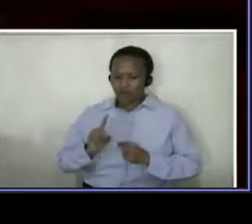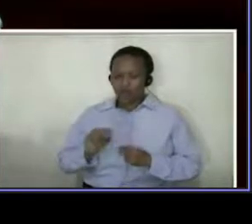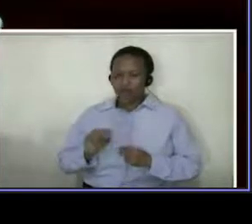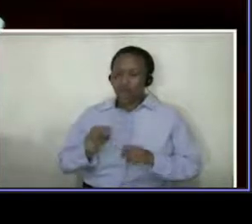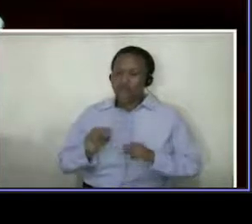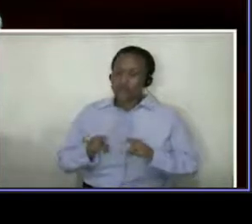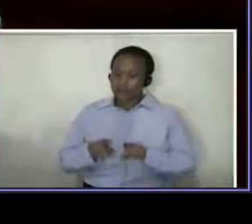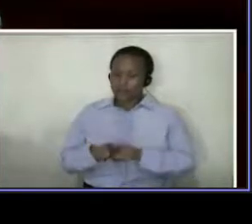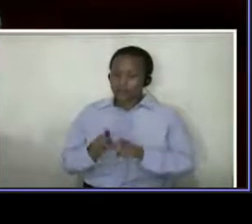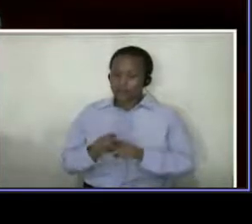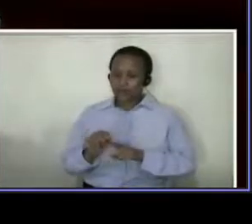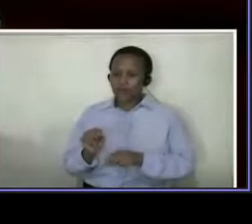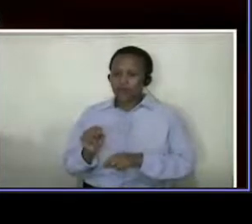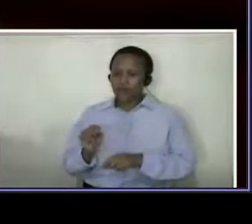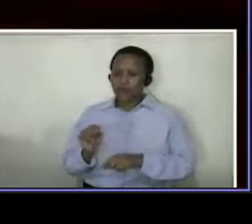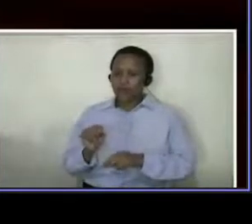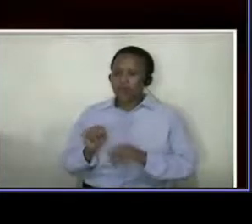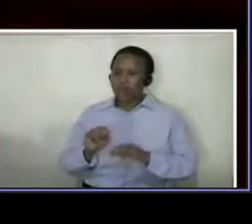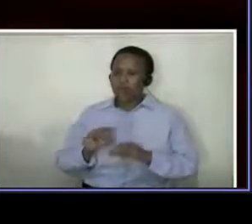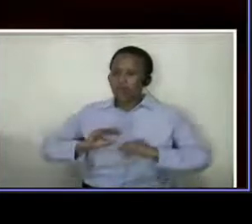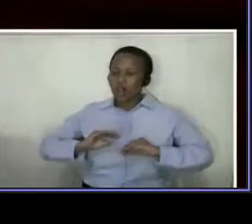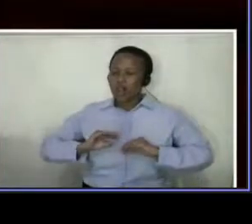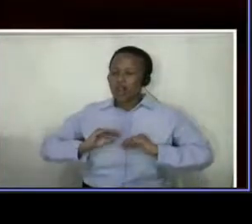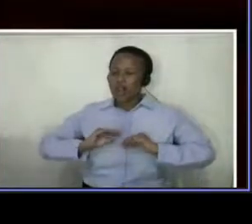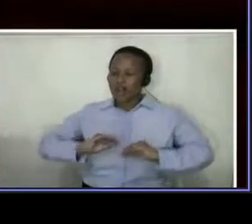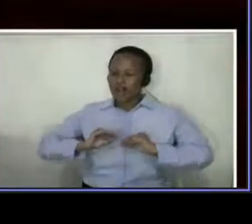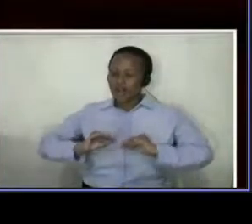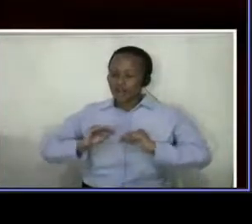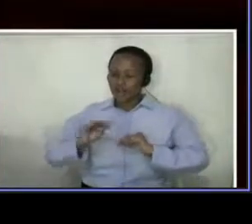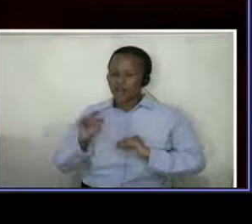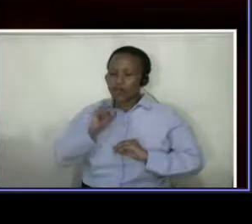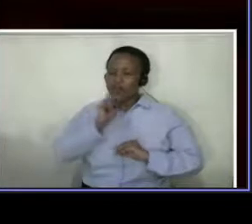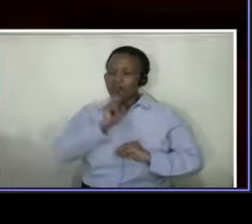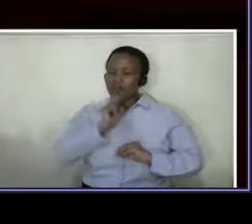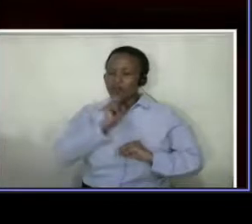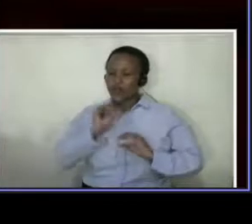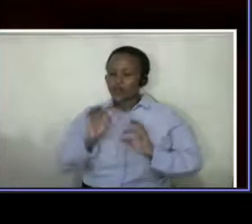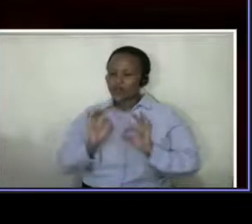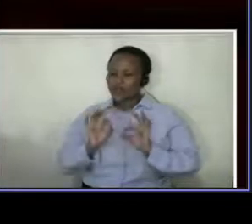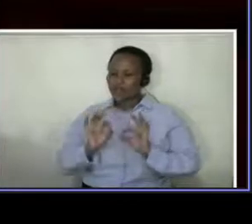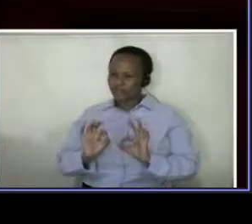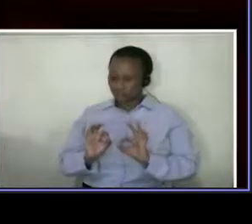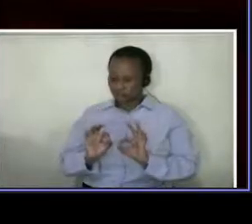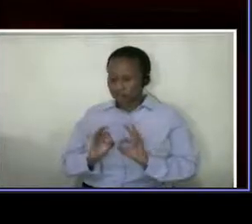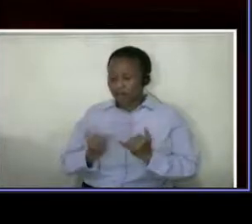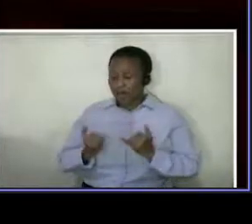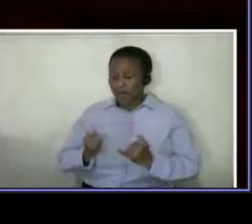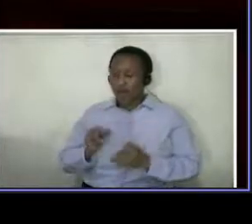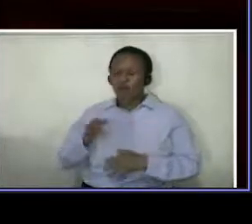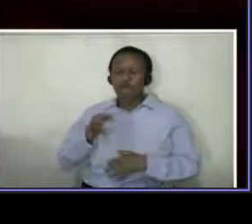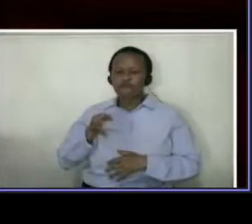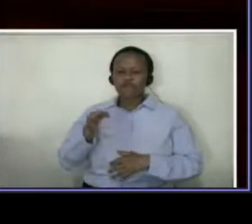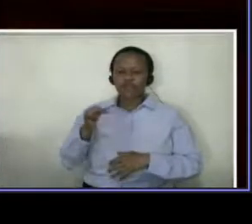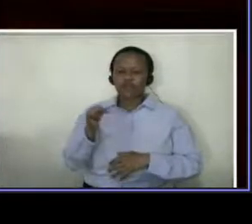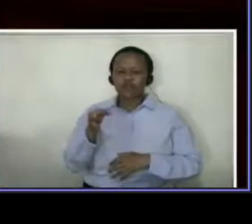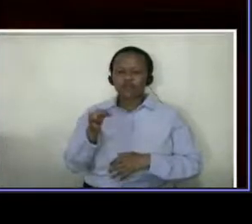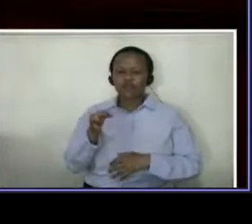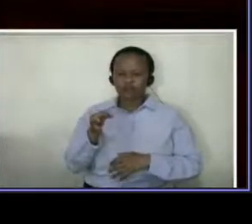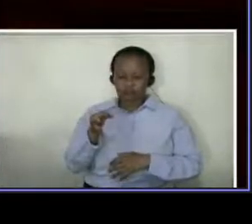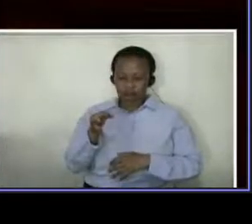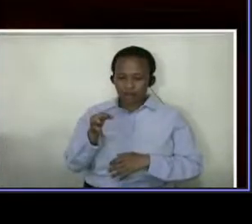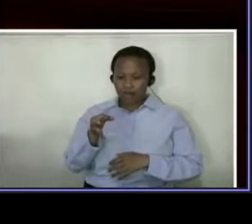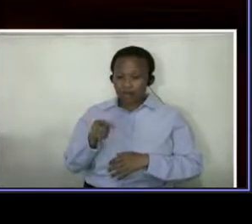lessons racially. Today's debate is very crucial for the future of this country, in that we cannot